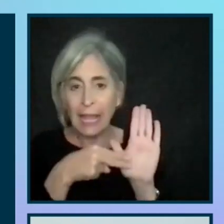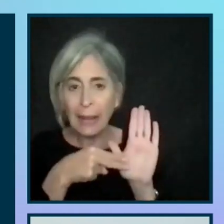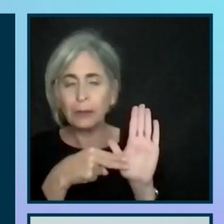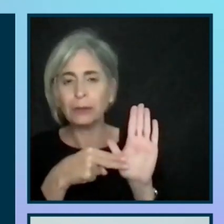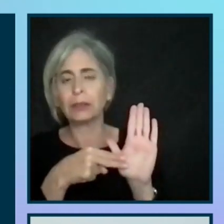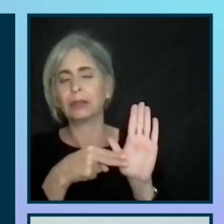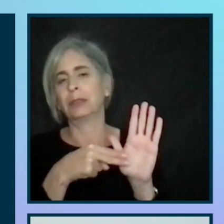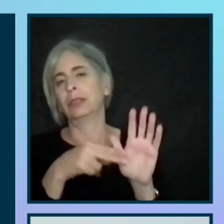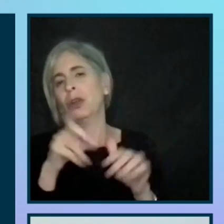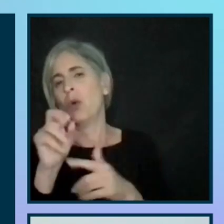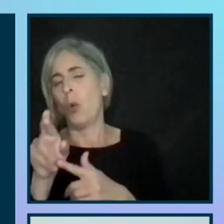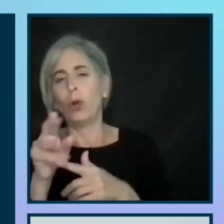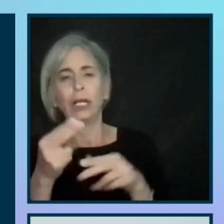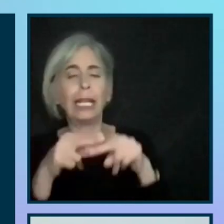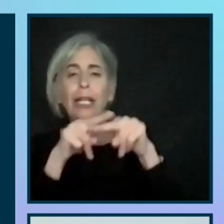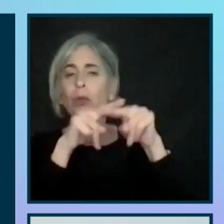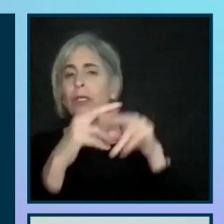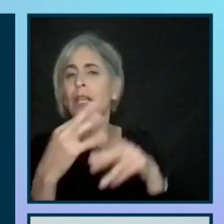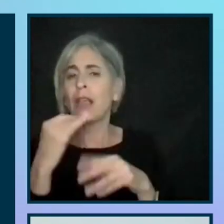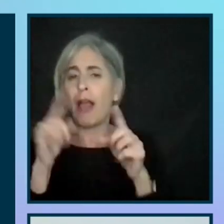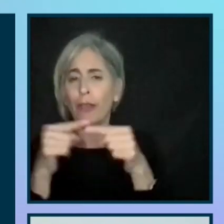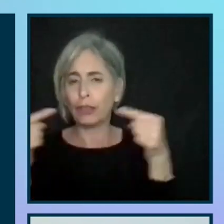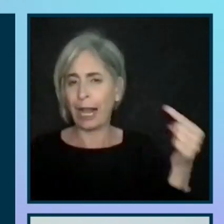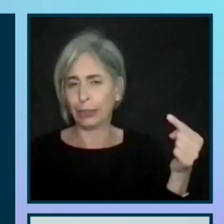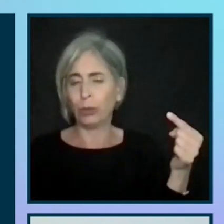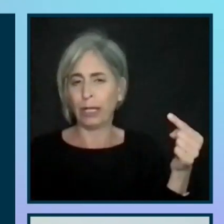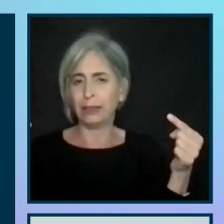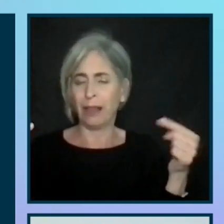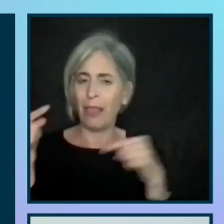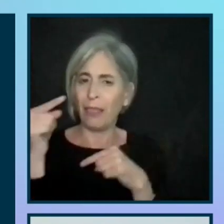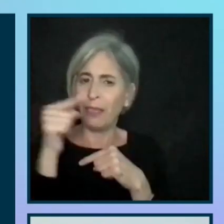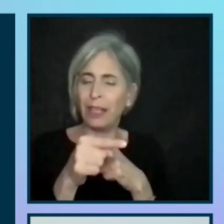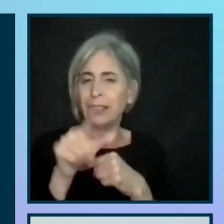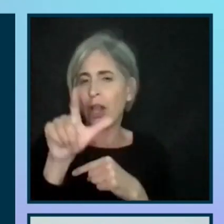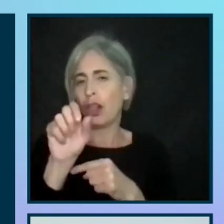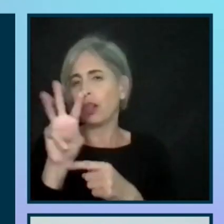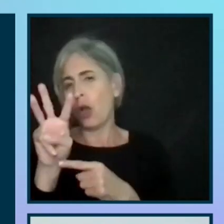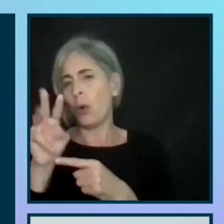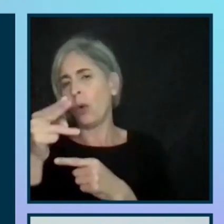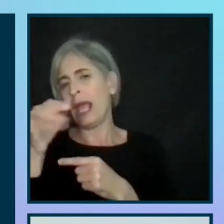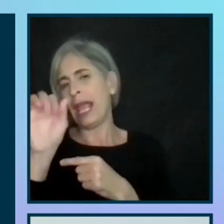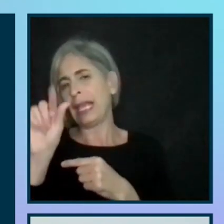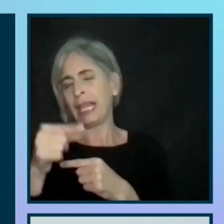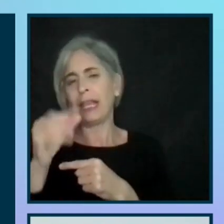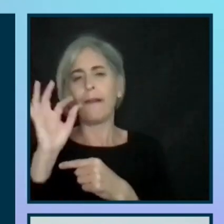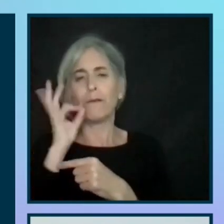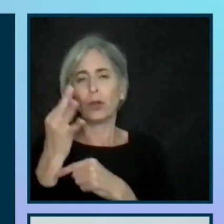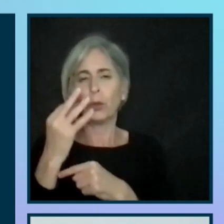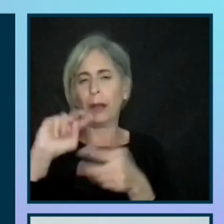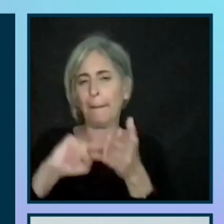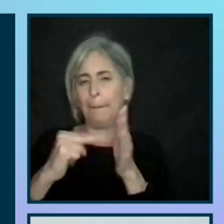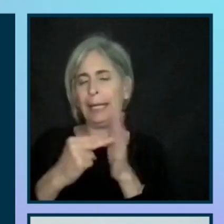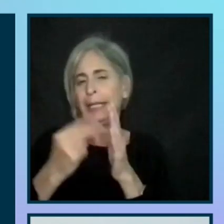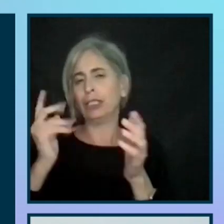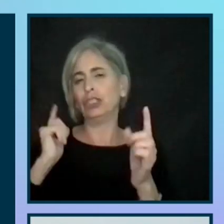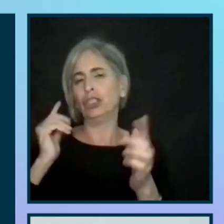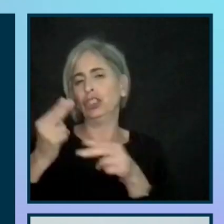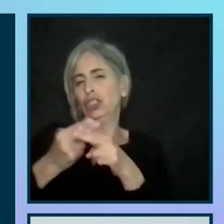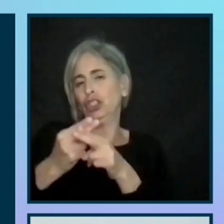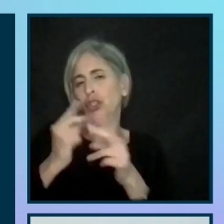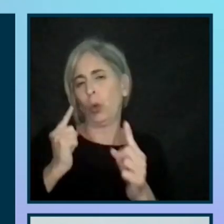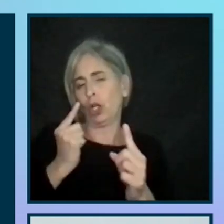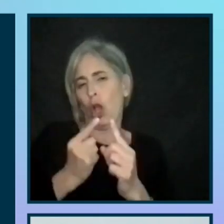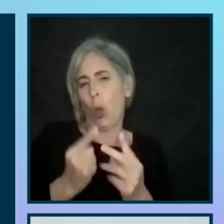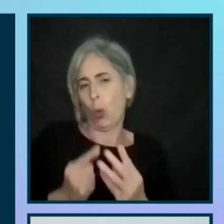elements, or increasing color contrast. These are low-hanging fruits, which goes a long way in demonstrating what an